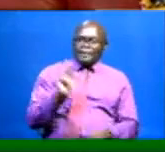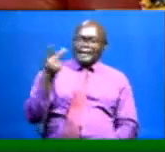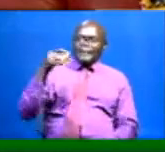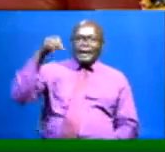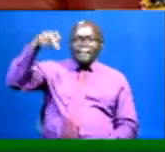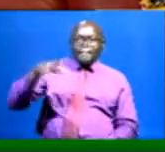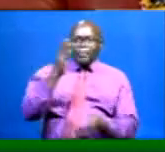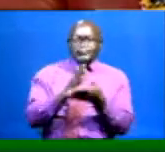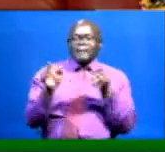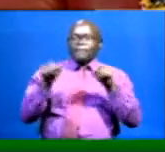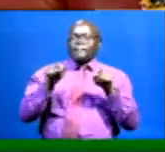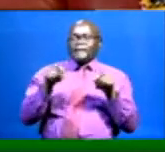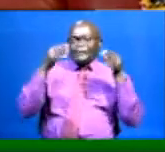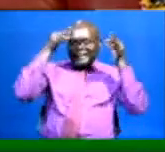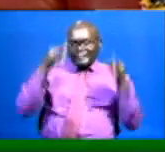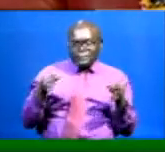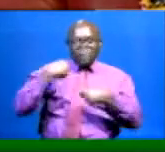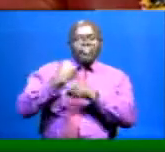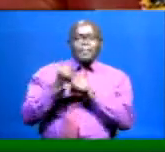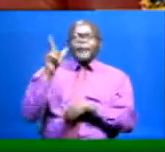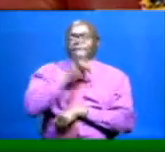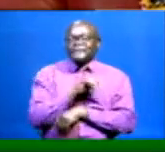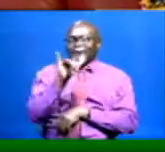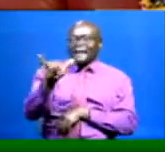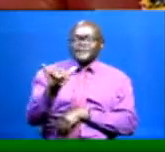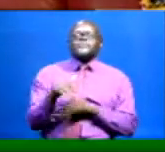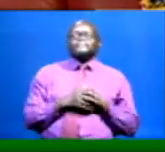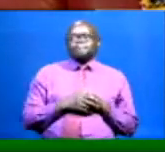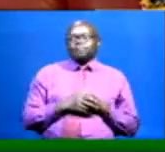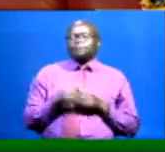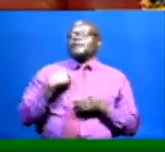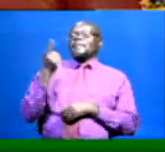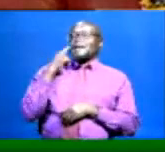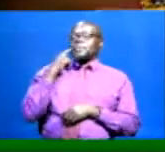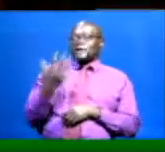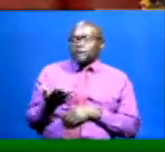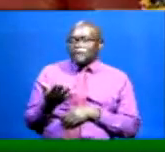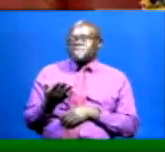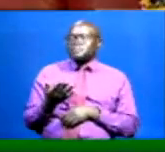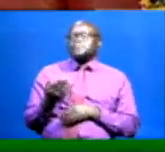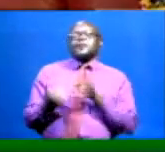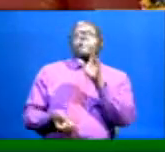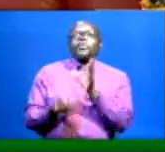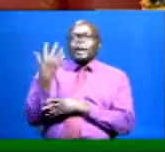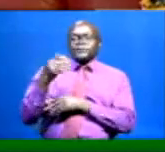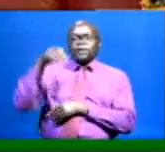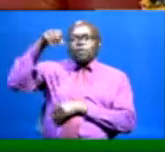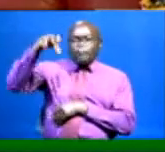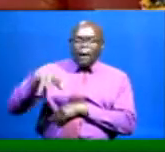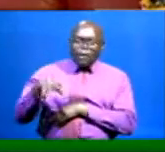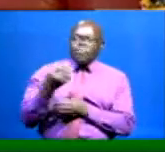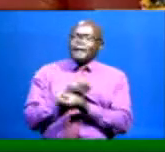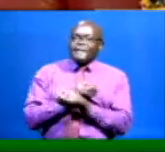Some of the management decisions that are being made are such that they look at just production of power or distribution of